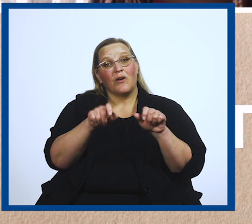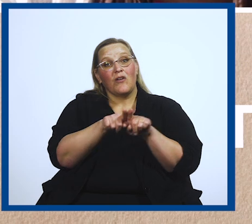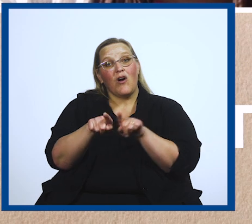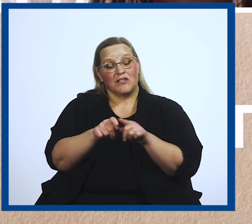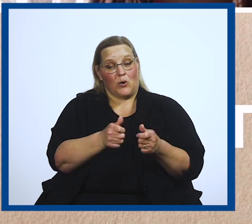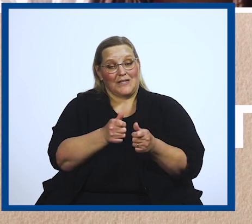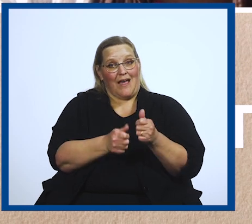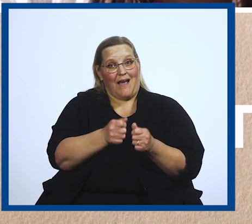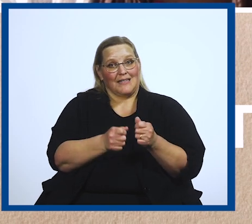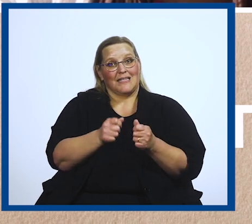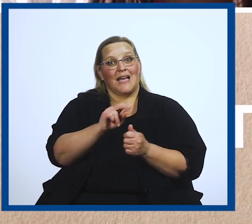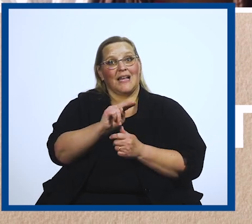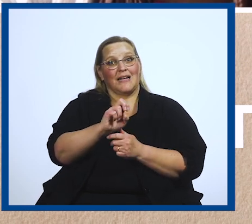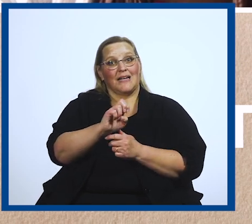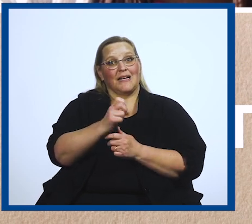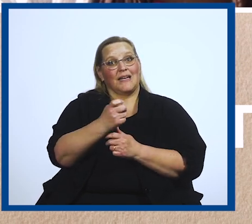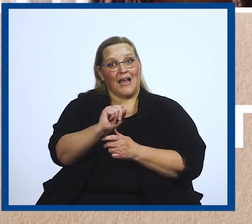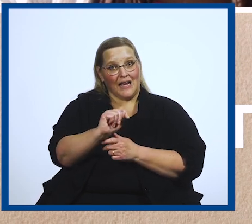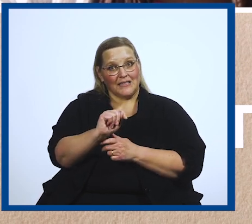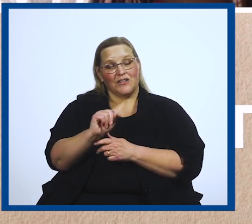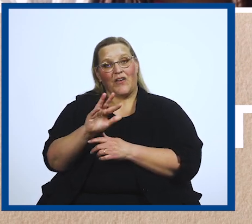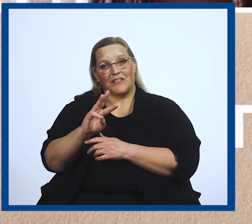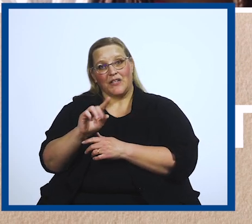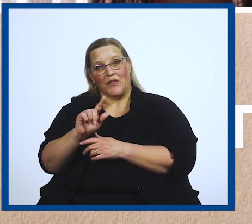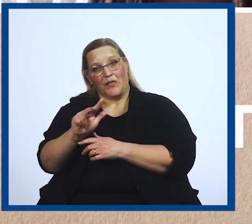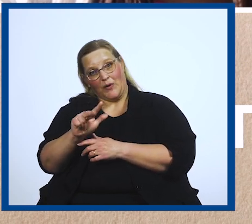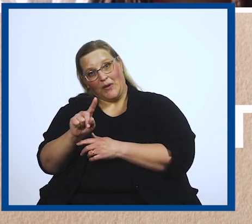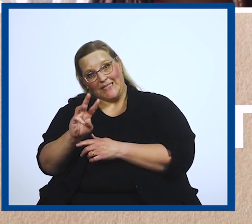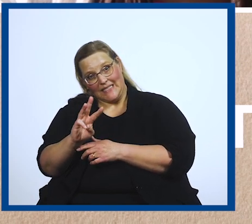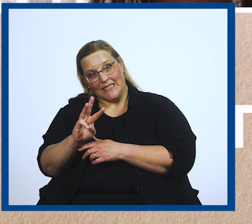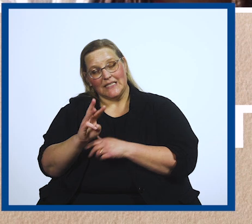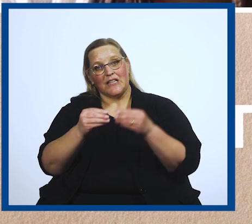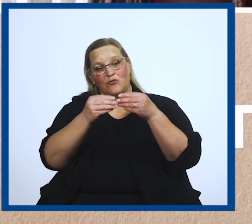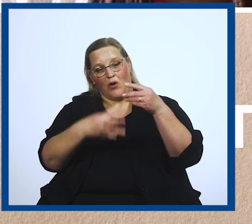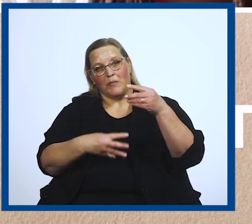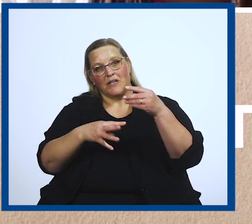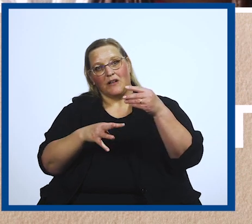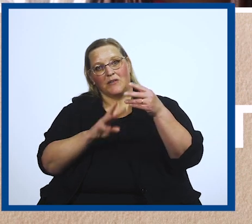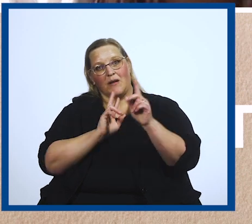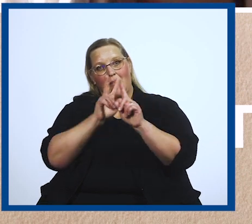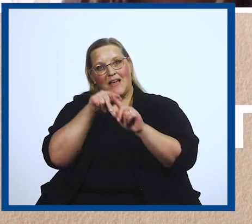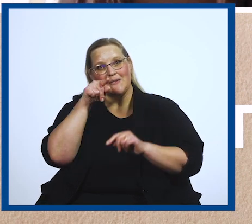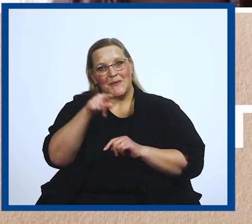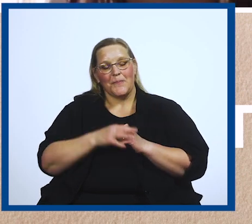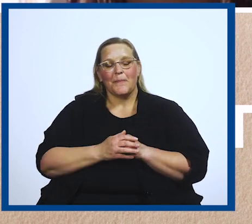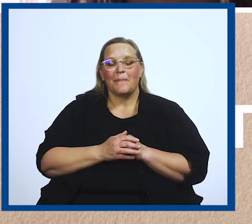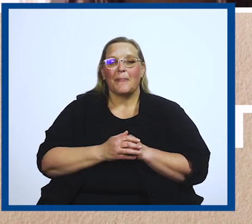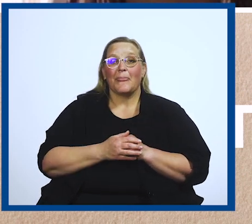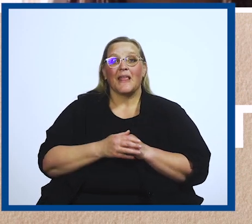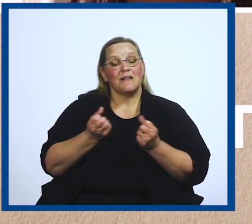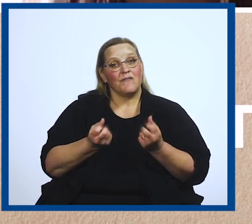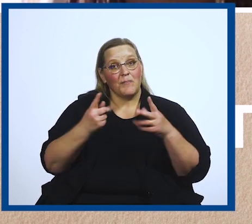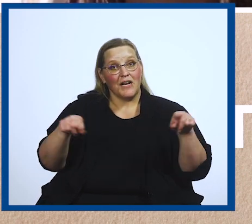text NEXT to 56316 and just choose the drop-down option that applies to you. Yeah, and for many of